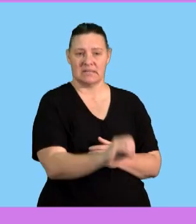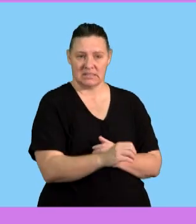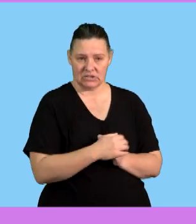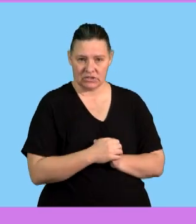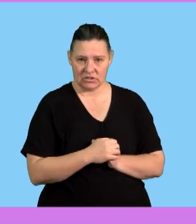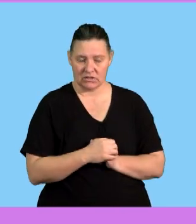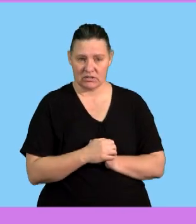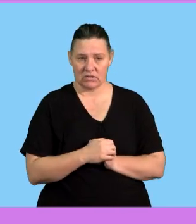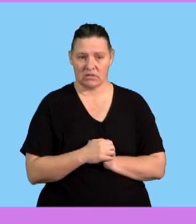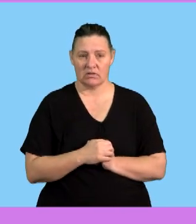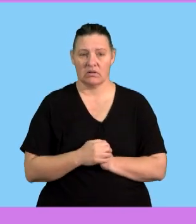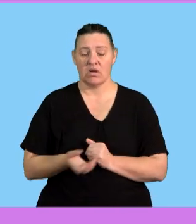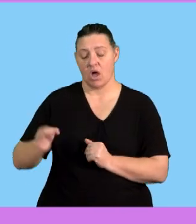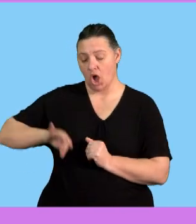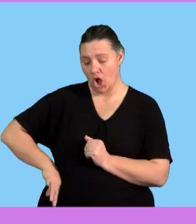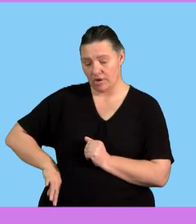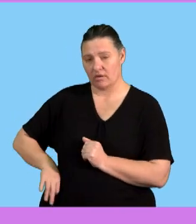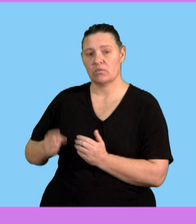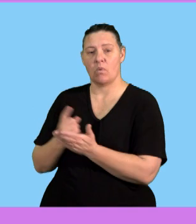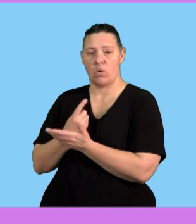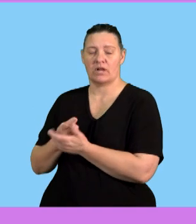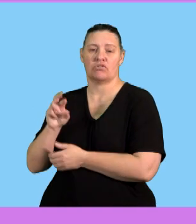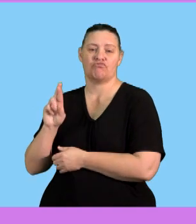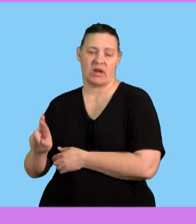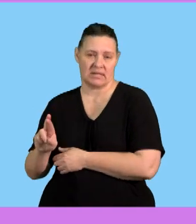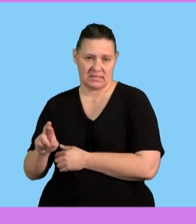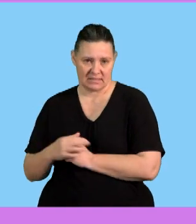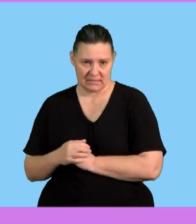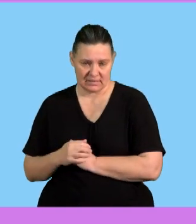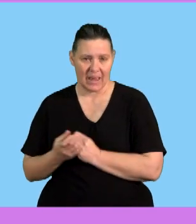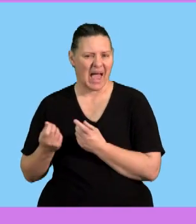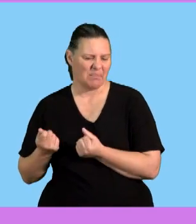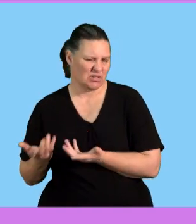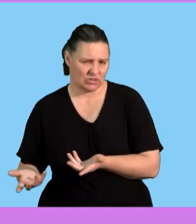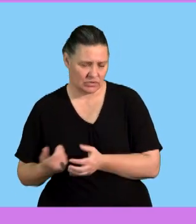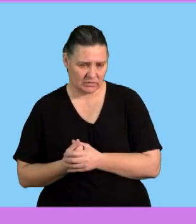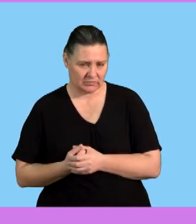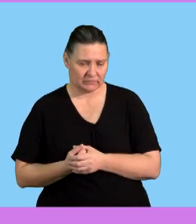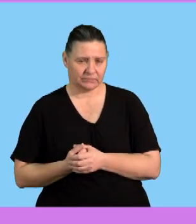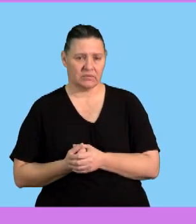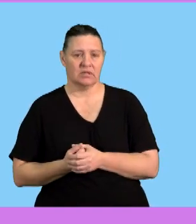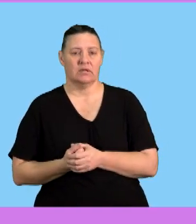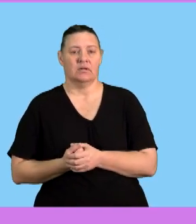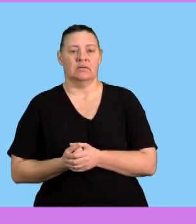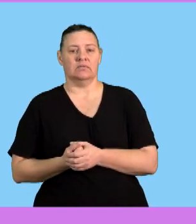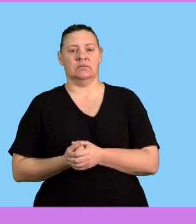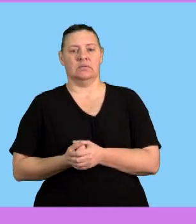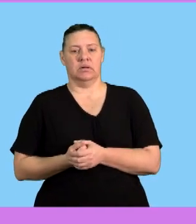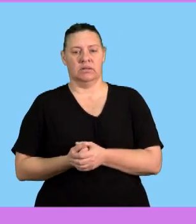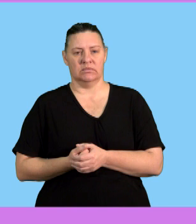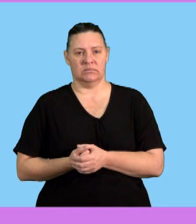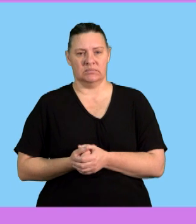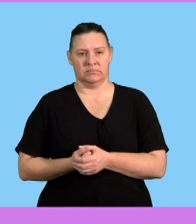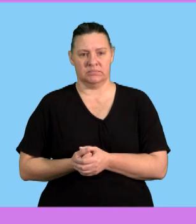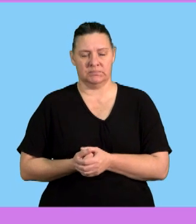percentage and interest earned is always a amount, a value, like rands